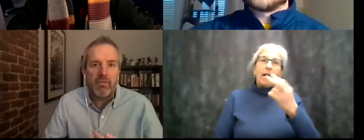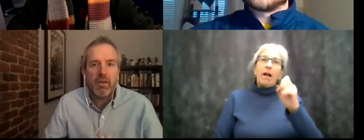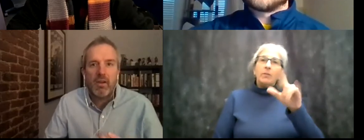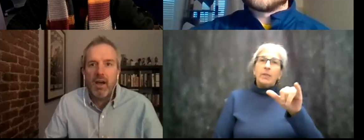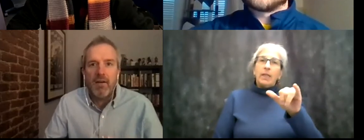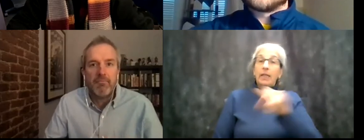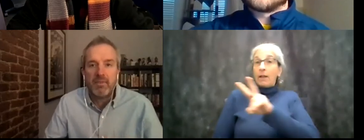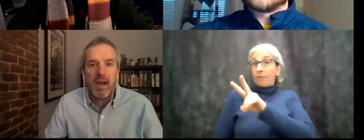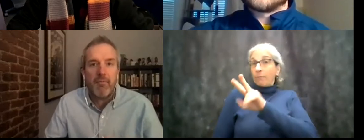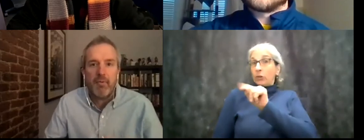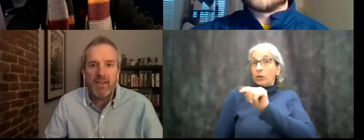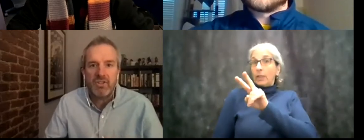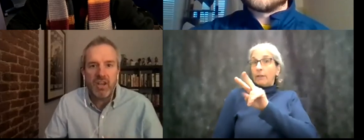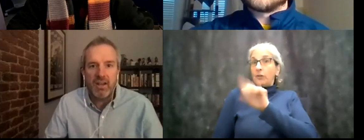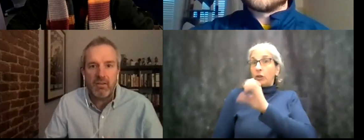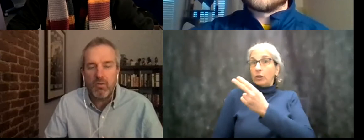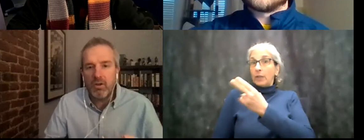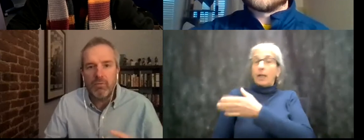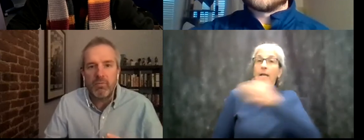have top-notch,